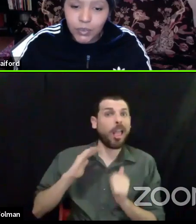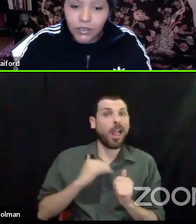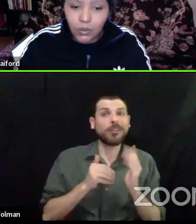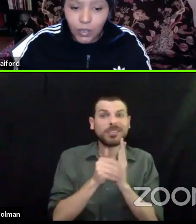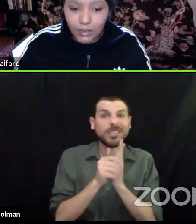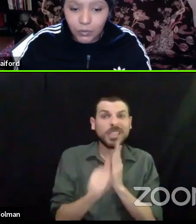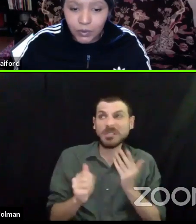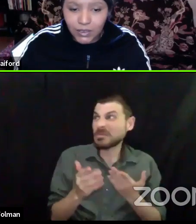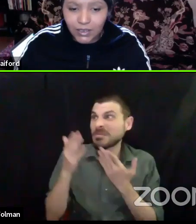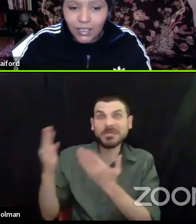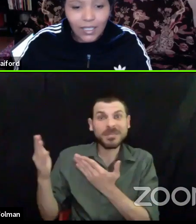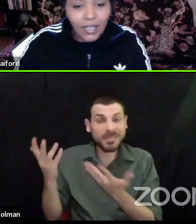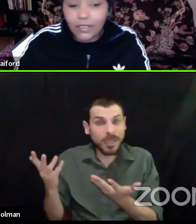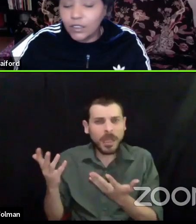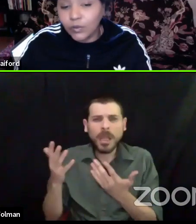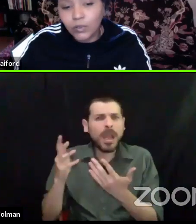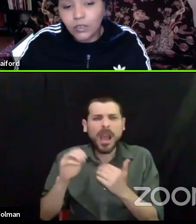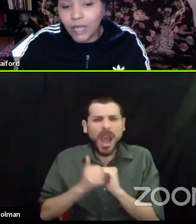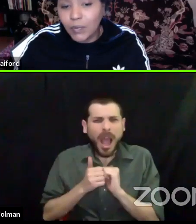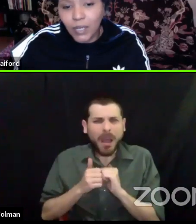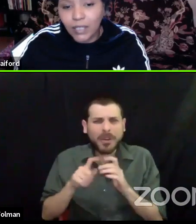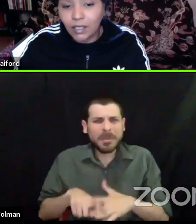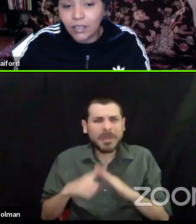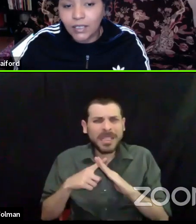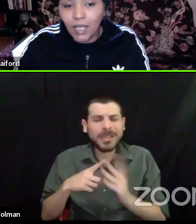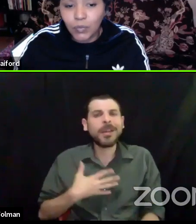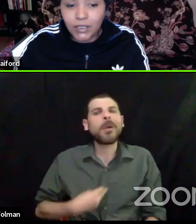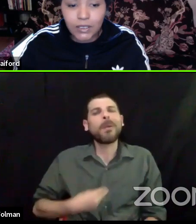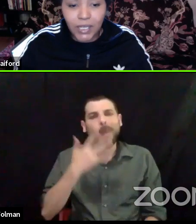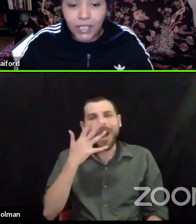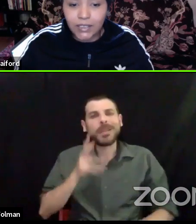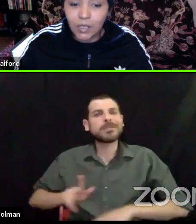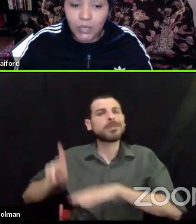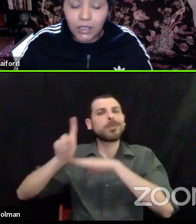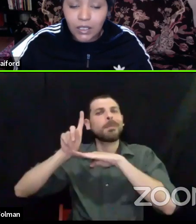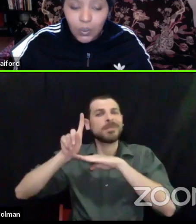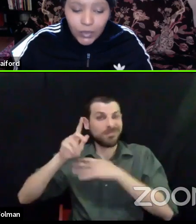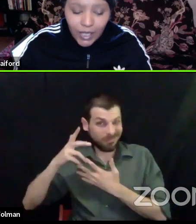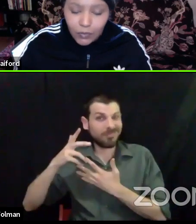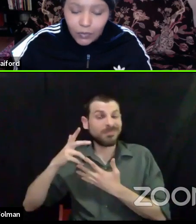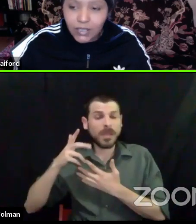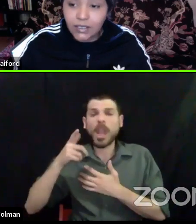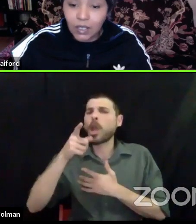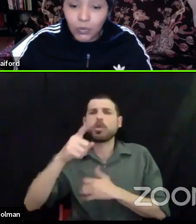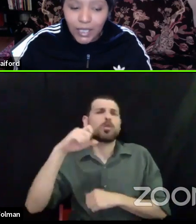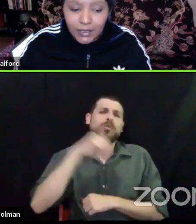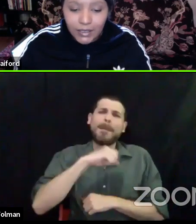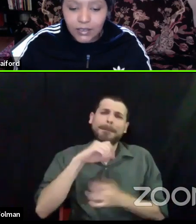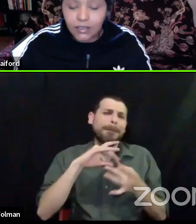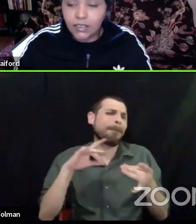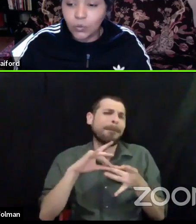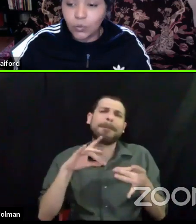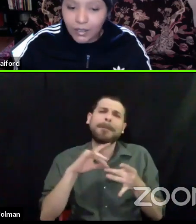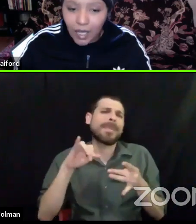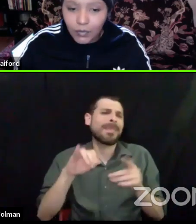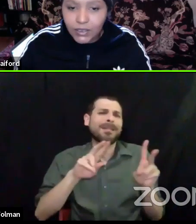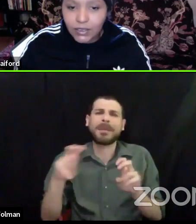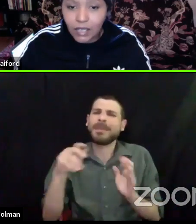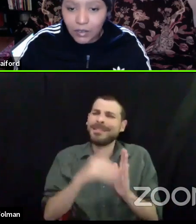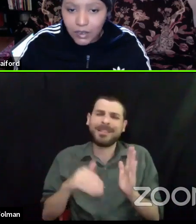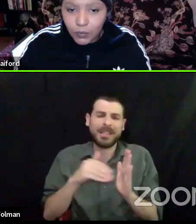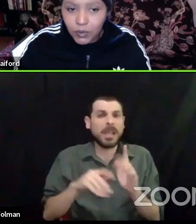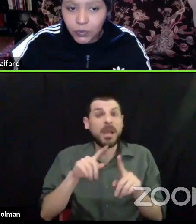that's built on white supremacy. And you rap about it all the time, but this past summer, we had brothers and we had senators and we had